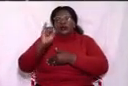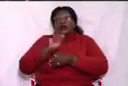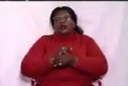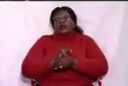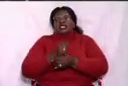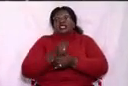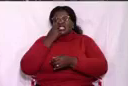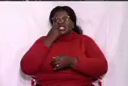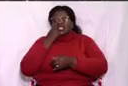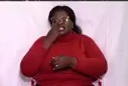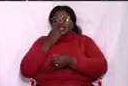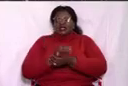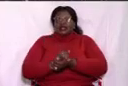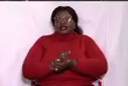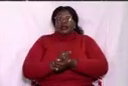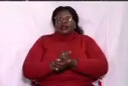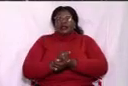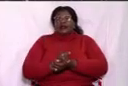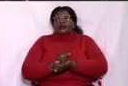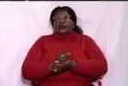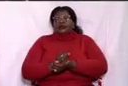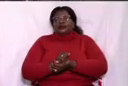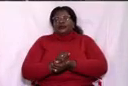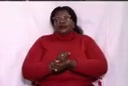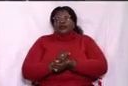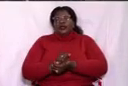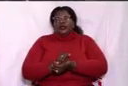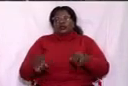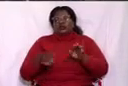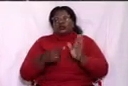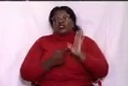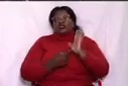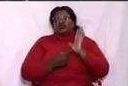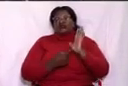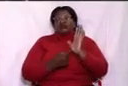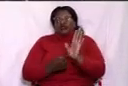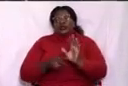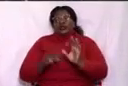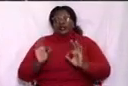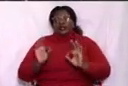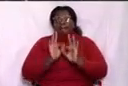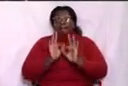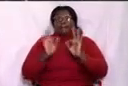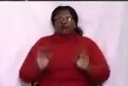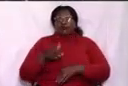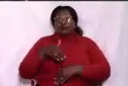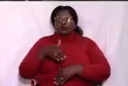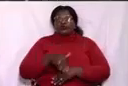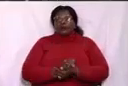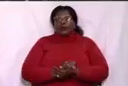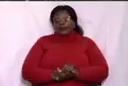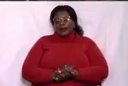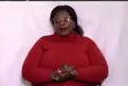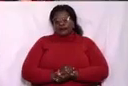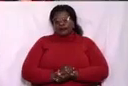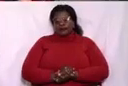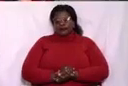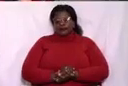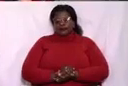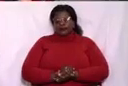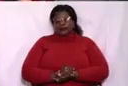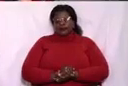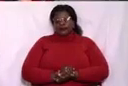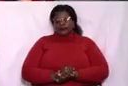clothing items representing the beauty of Namibia. All right. Now that's